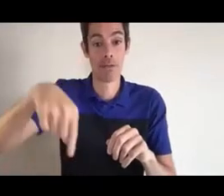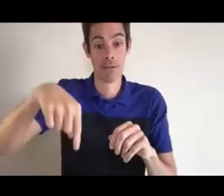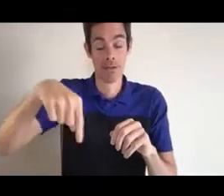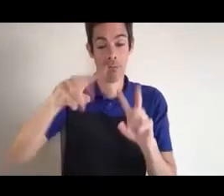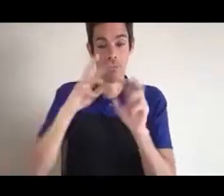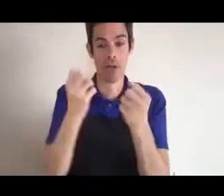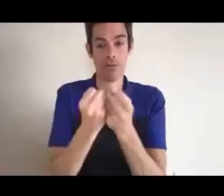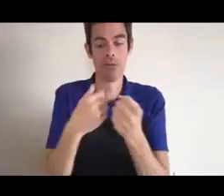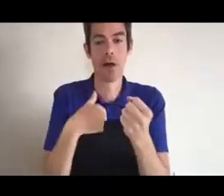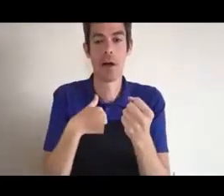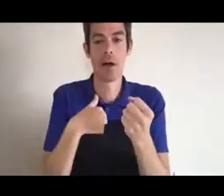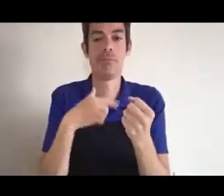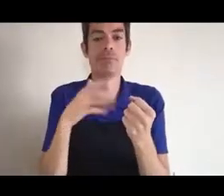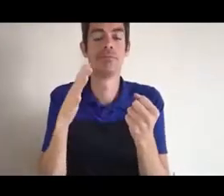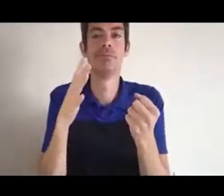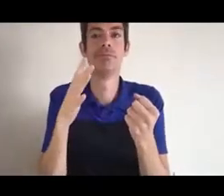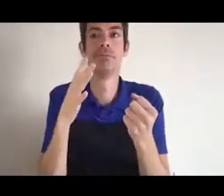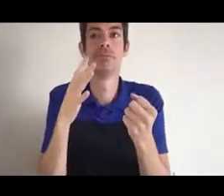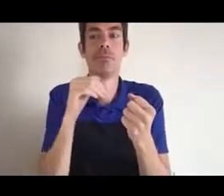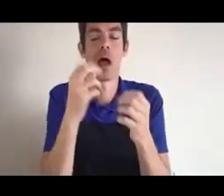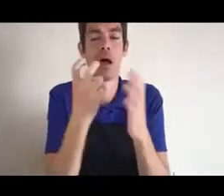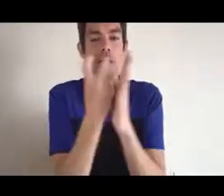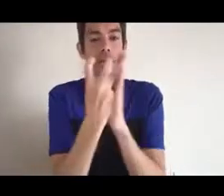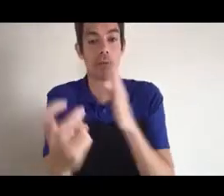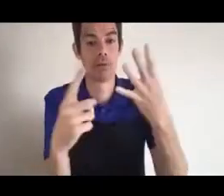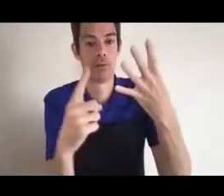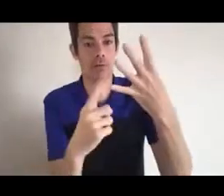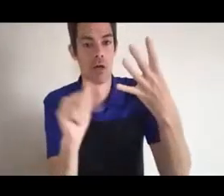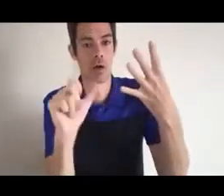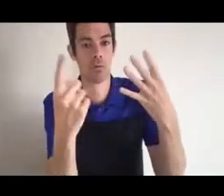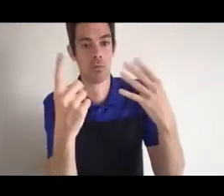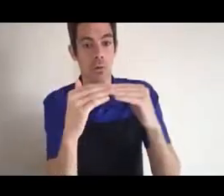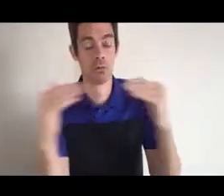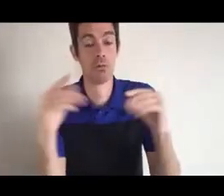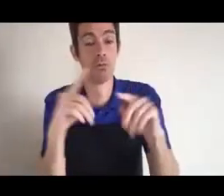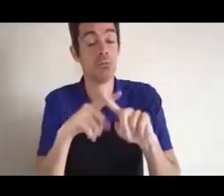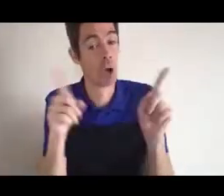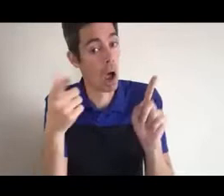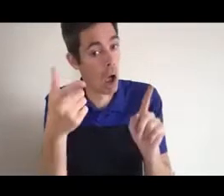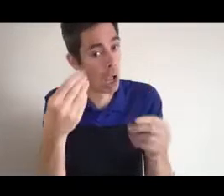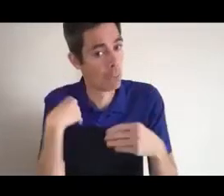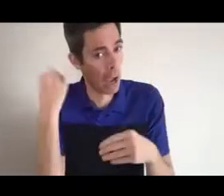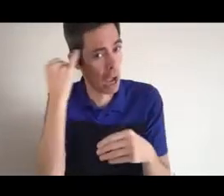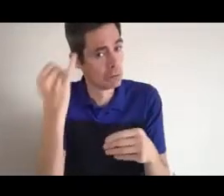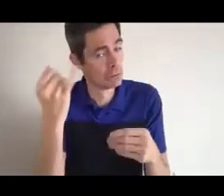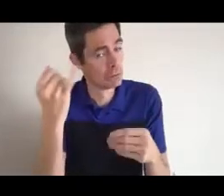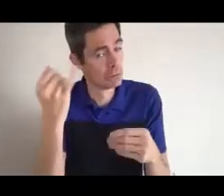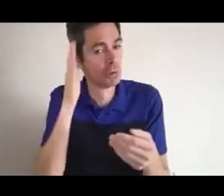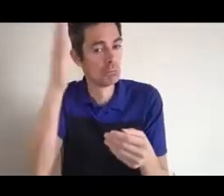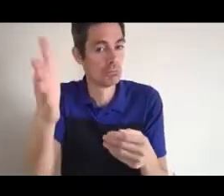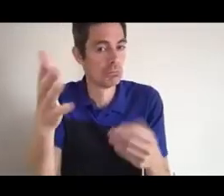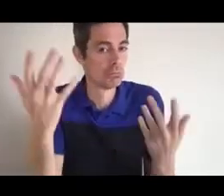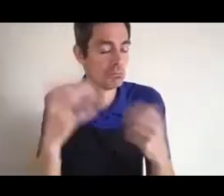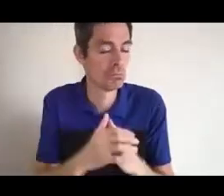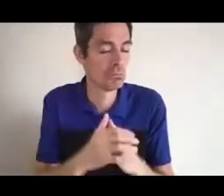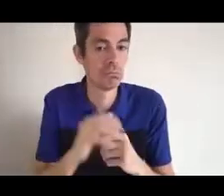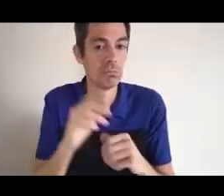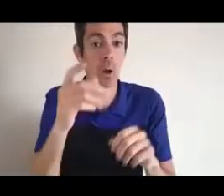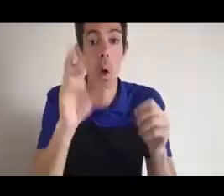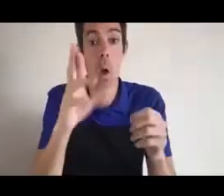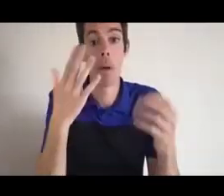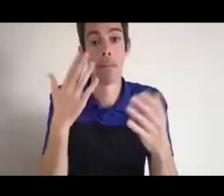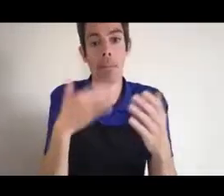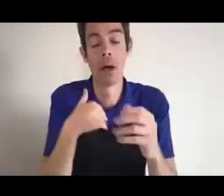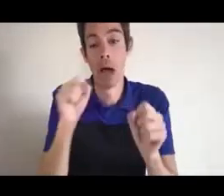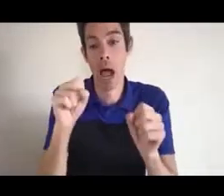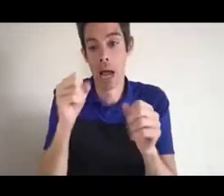word for word translation. This workshop, I'm not going to go much into the ASL 1, but that actually does give me